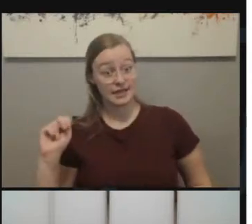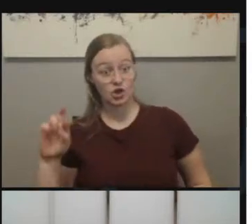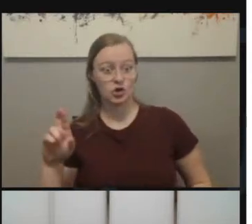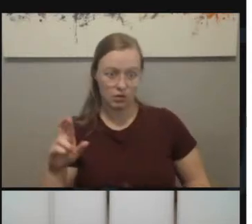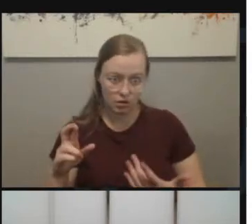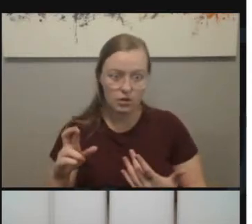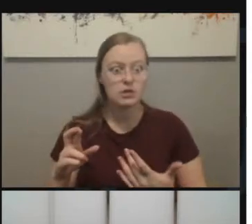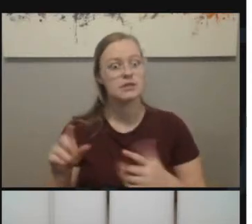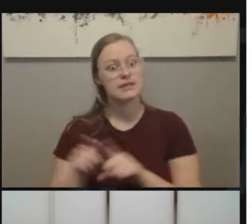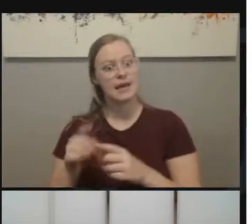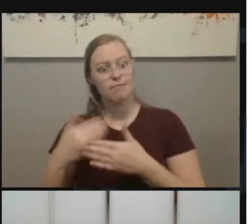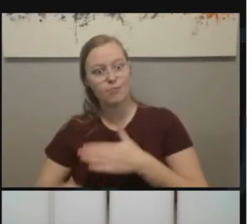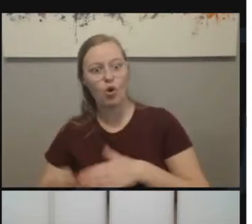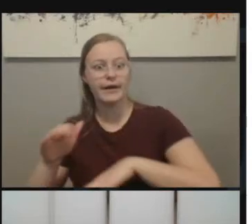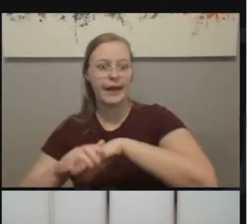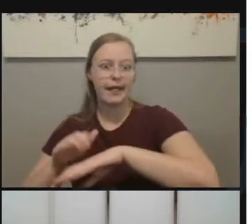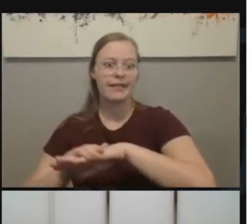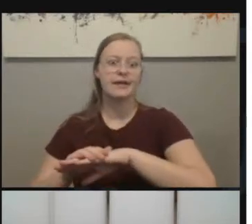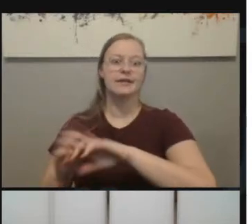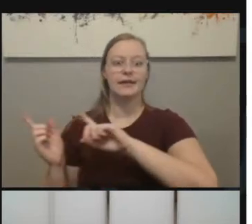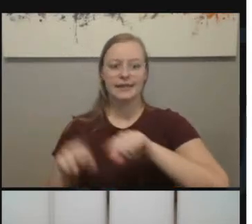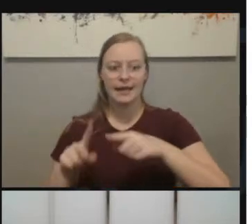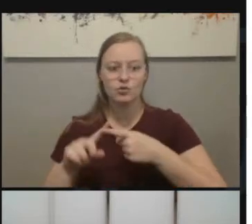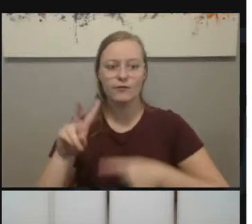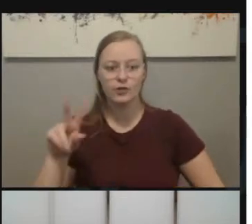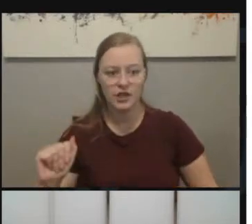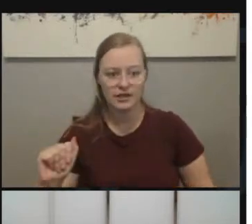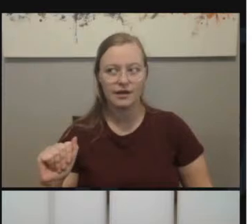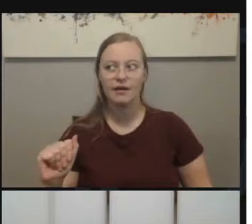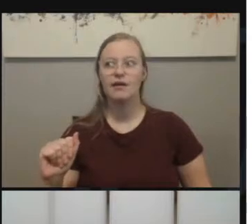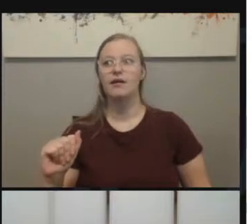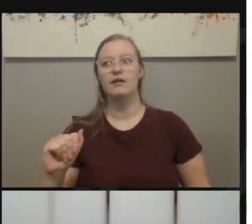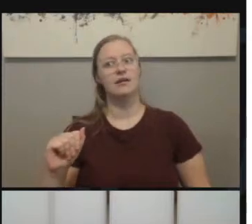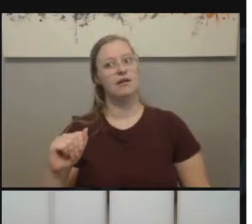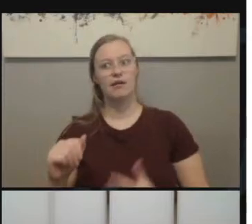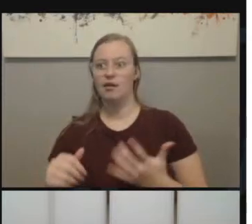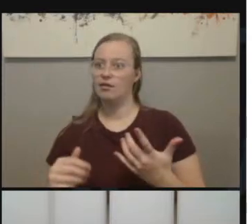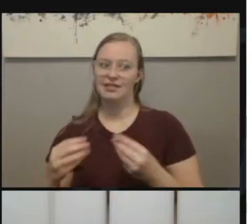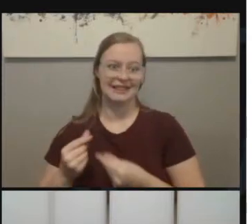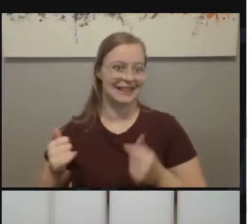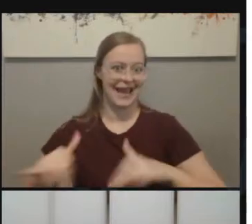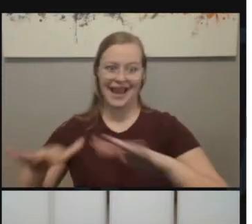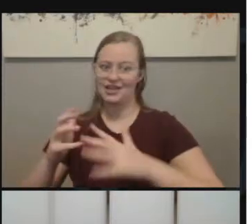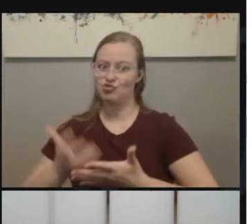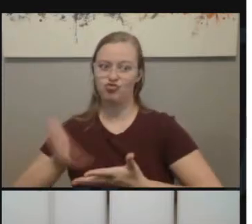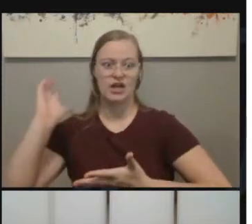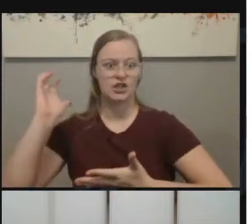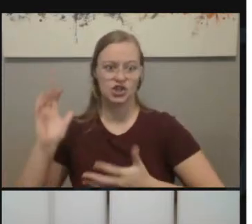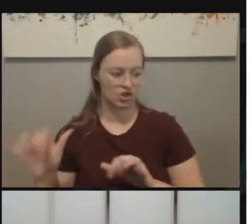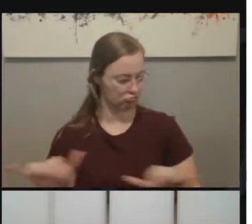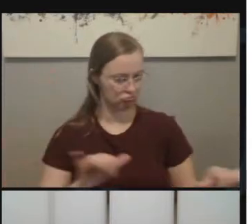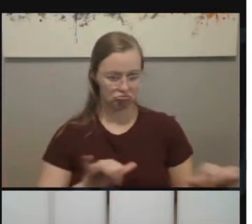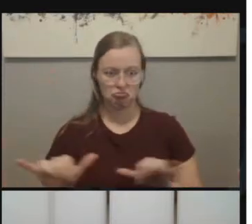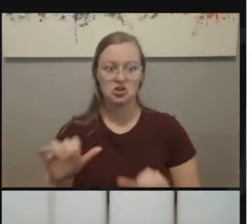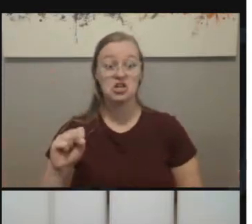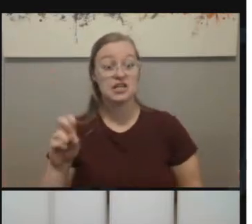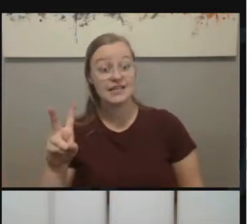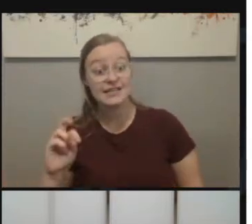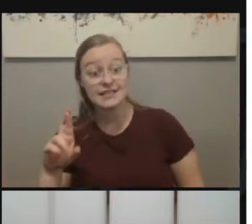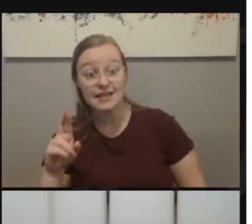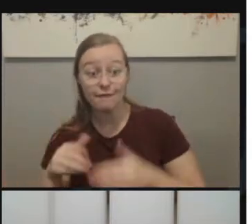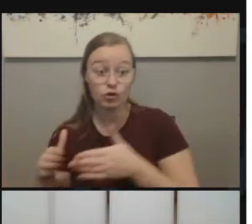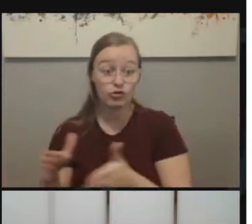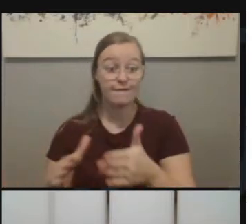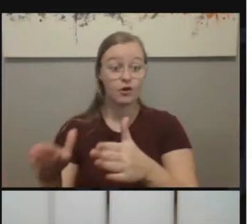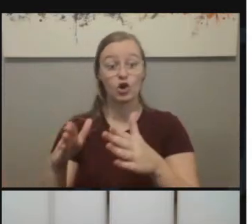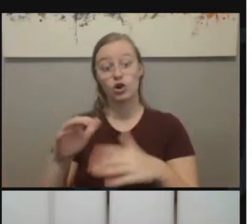in England, came through Virginia, very land rich like Lloyd, Severn River, and then to